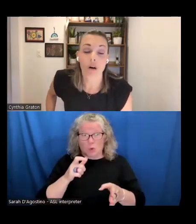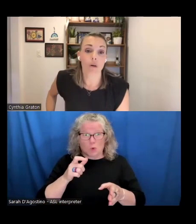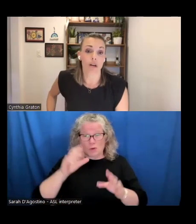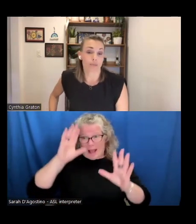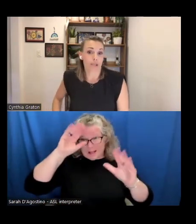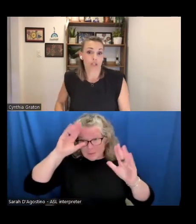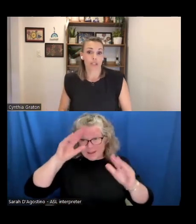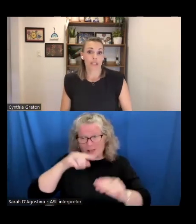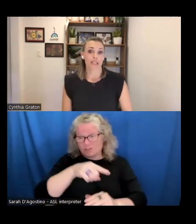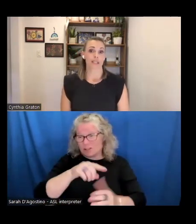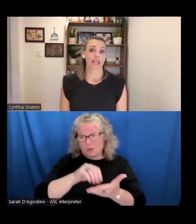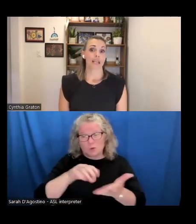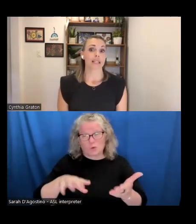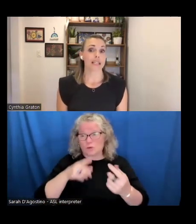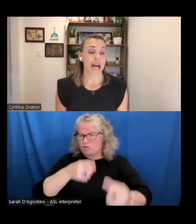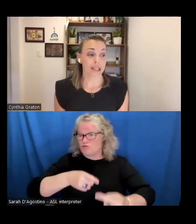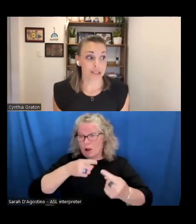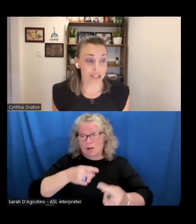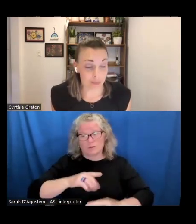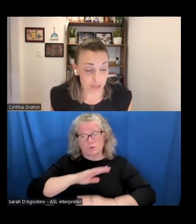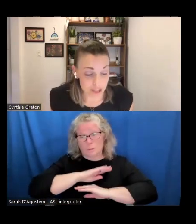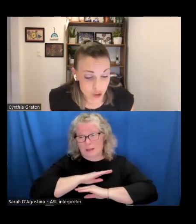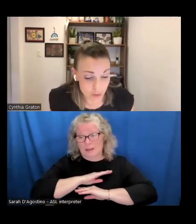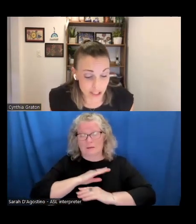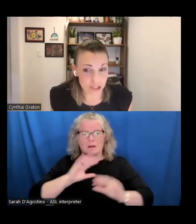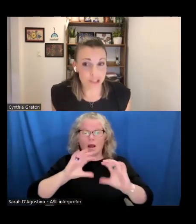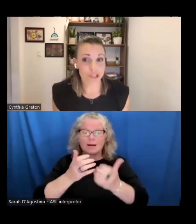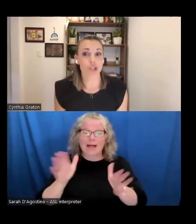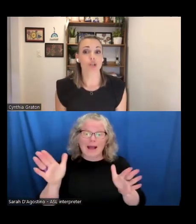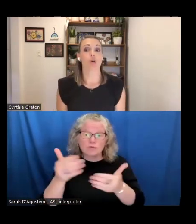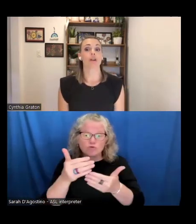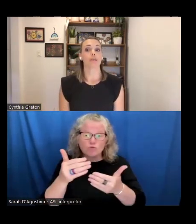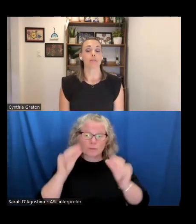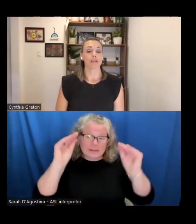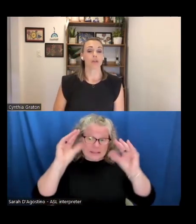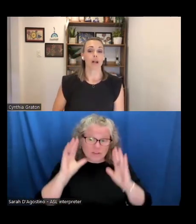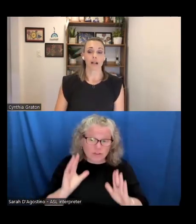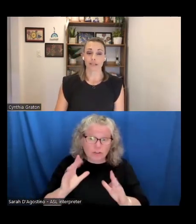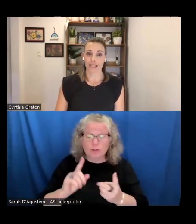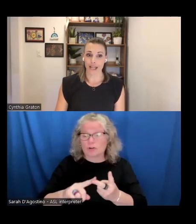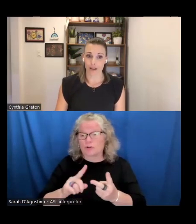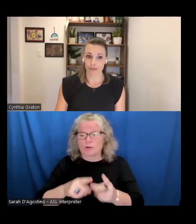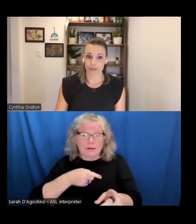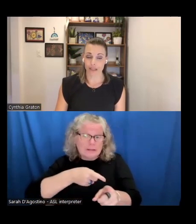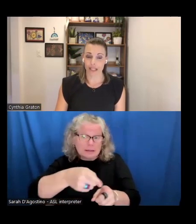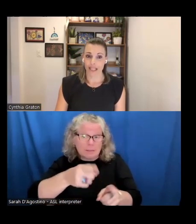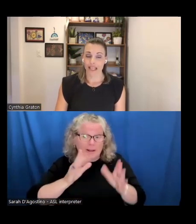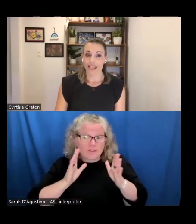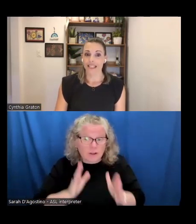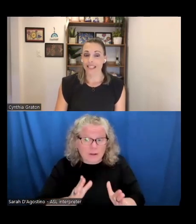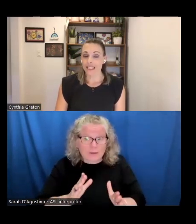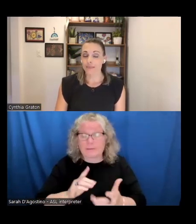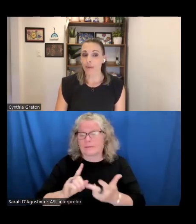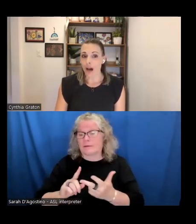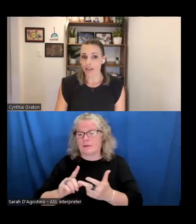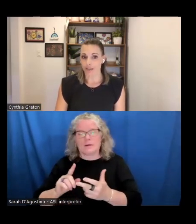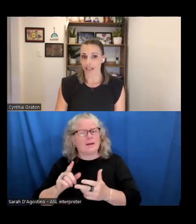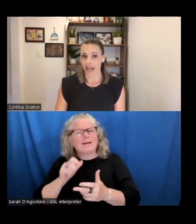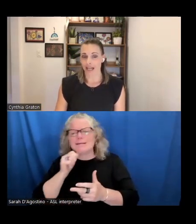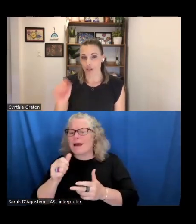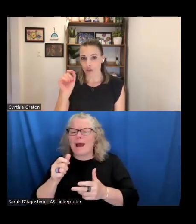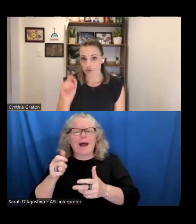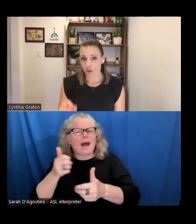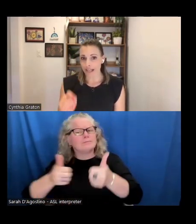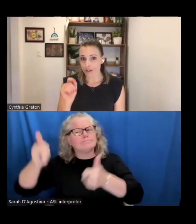teacher or a specialist, not the administrators or the mental health staff. This